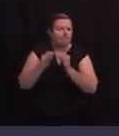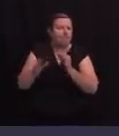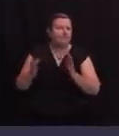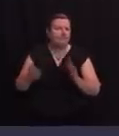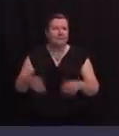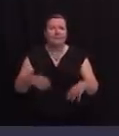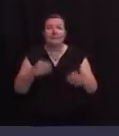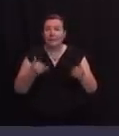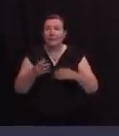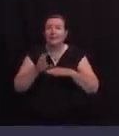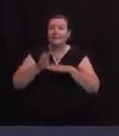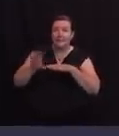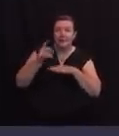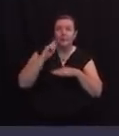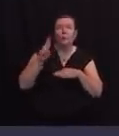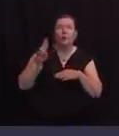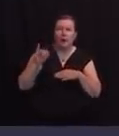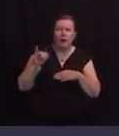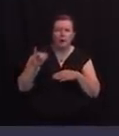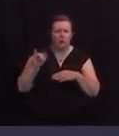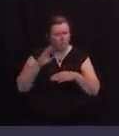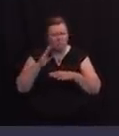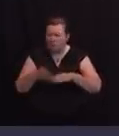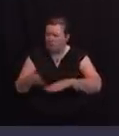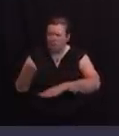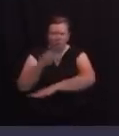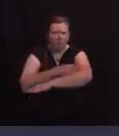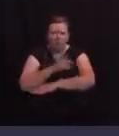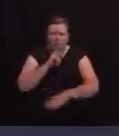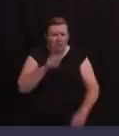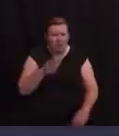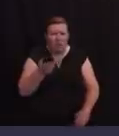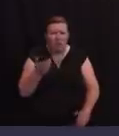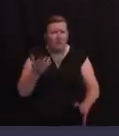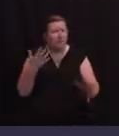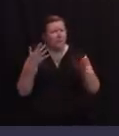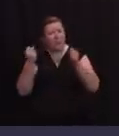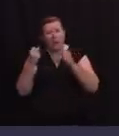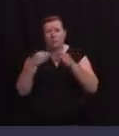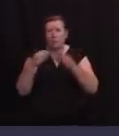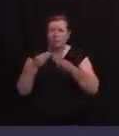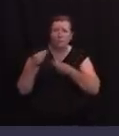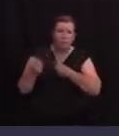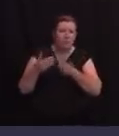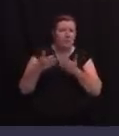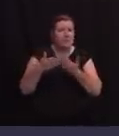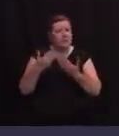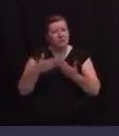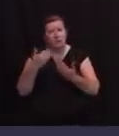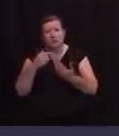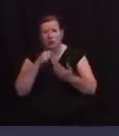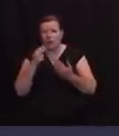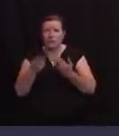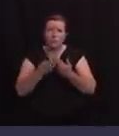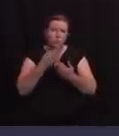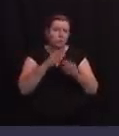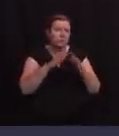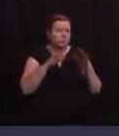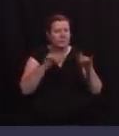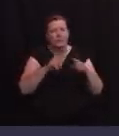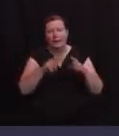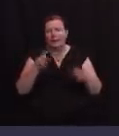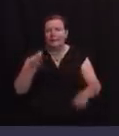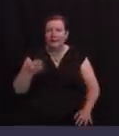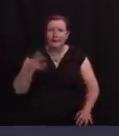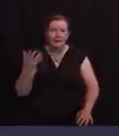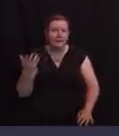about that. God willing, it'll make it faster and easier for the folks who are using the system. But we want that quantum leap,